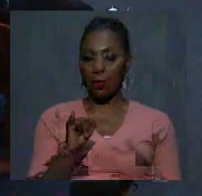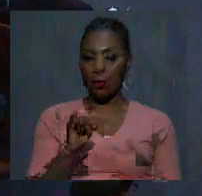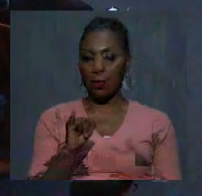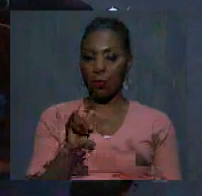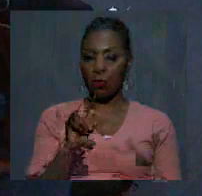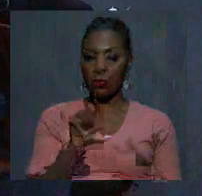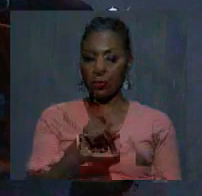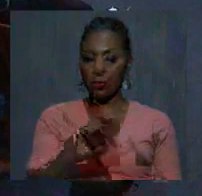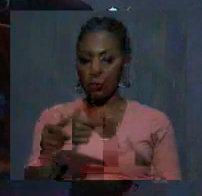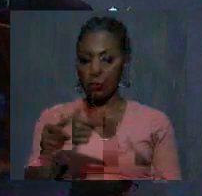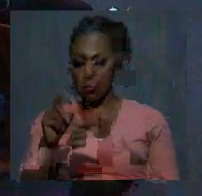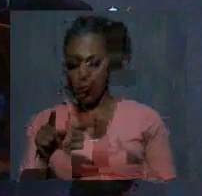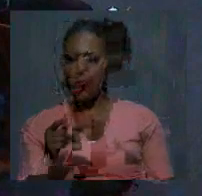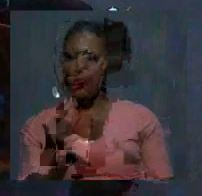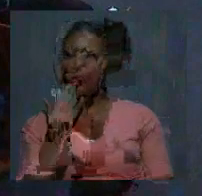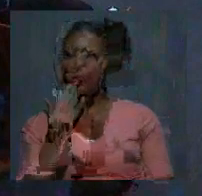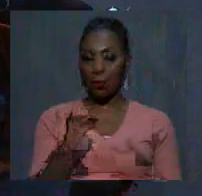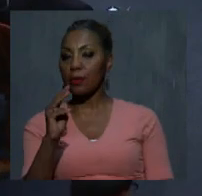Mayor,